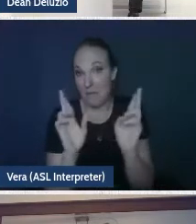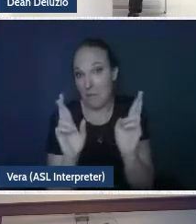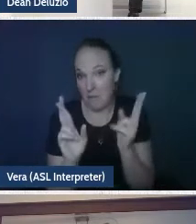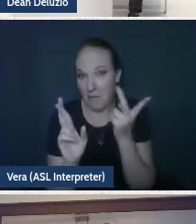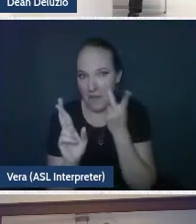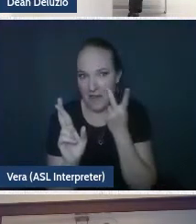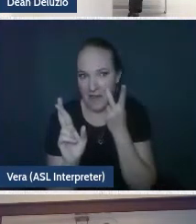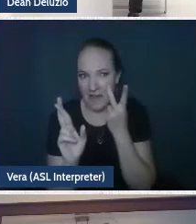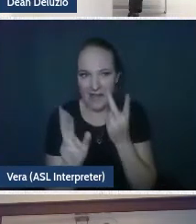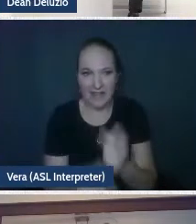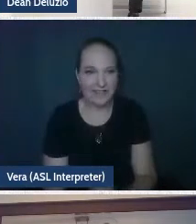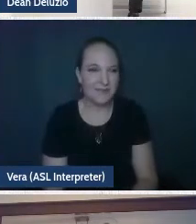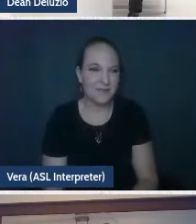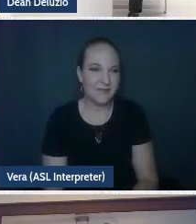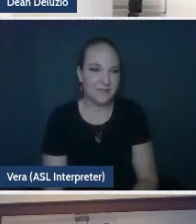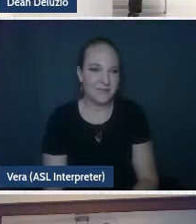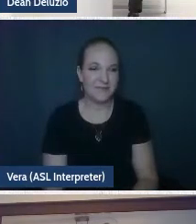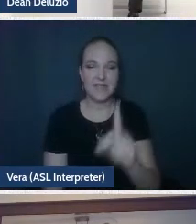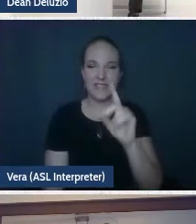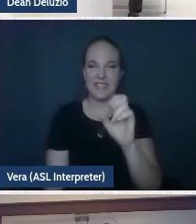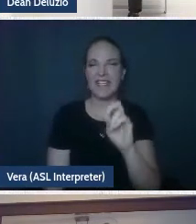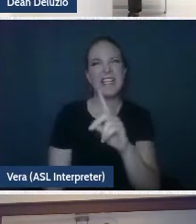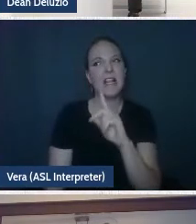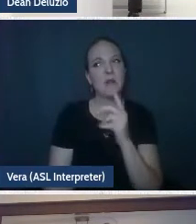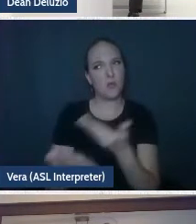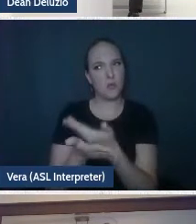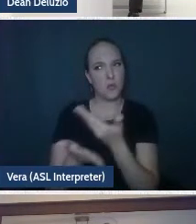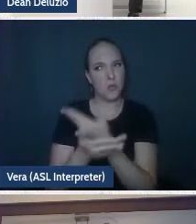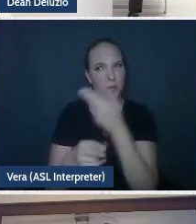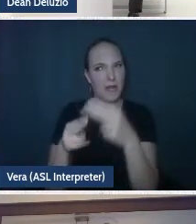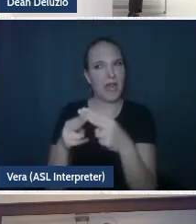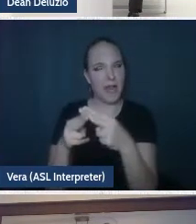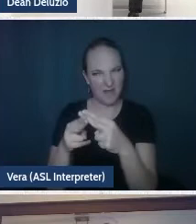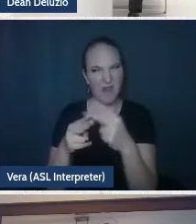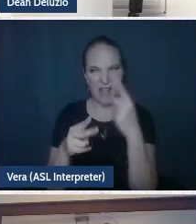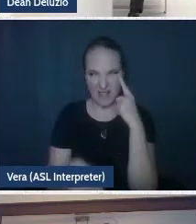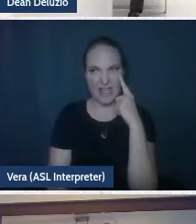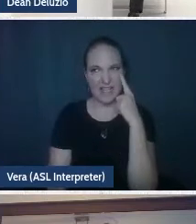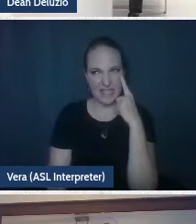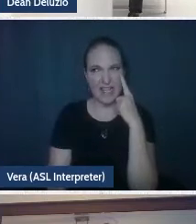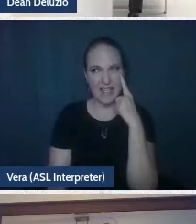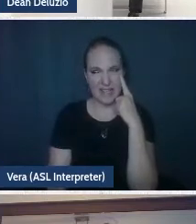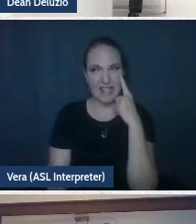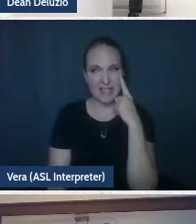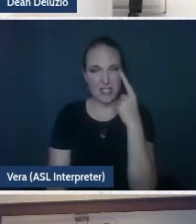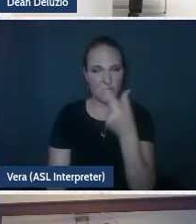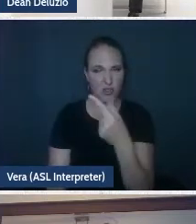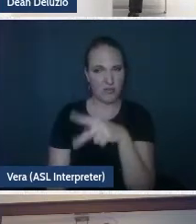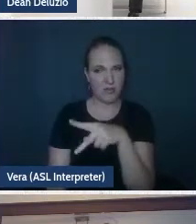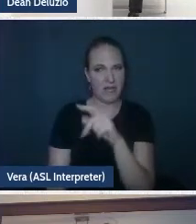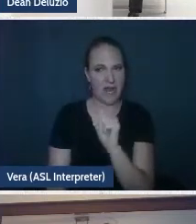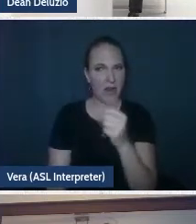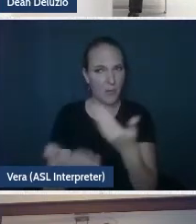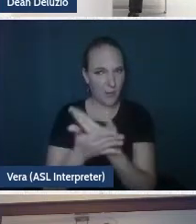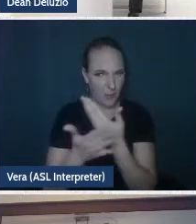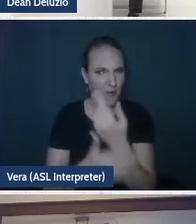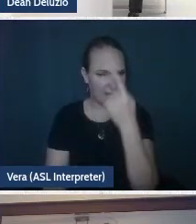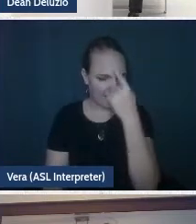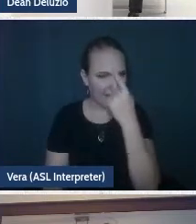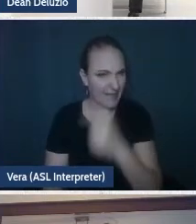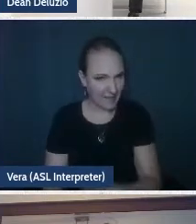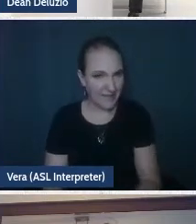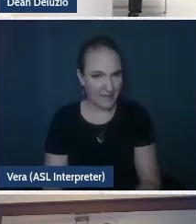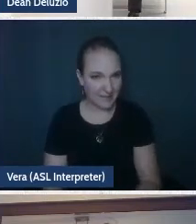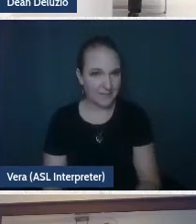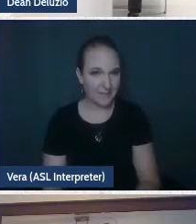This is a rather new name, though. Oh, is it? I think GPA is rather new. Oh, there it